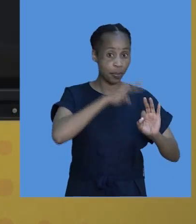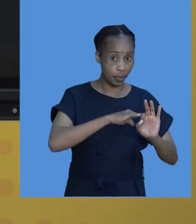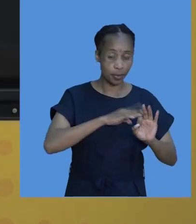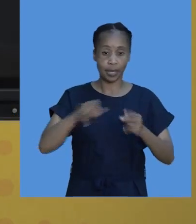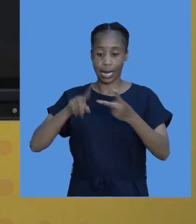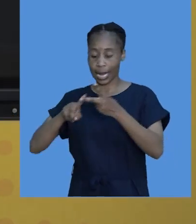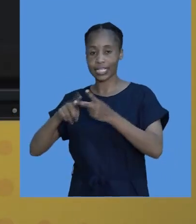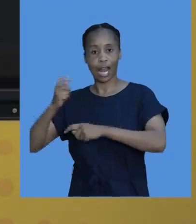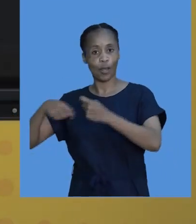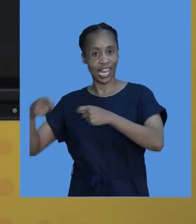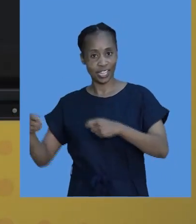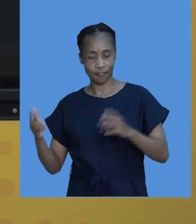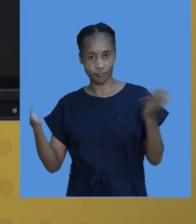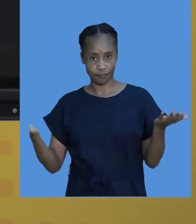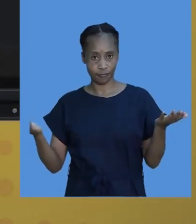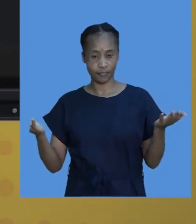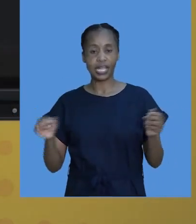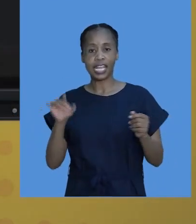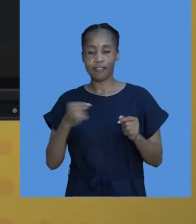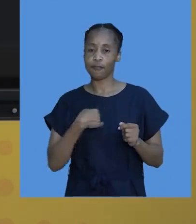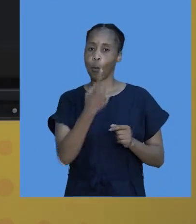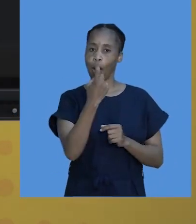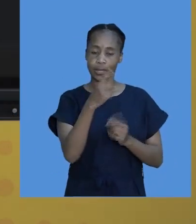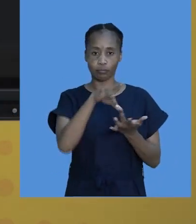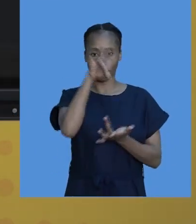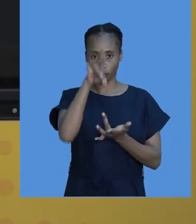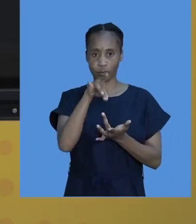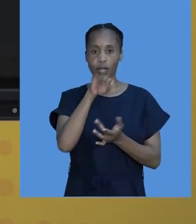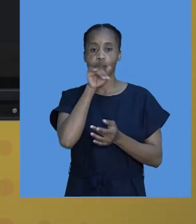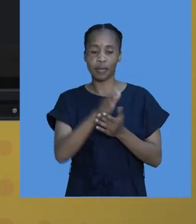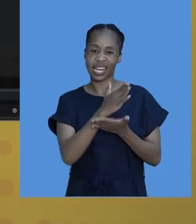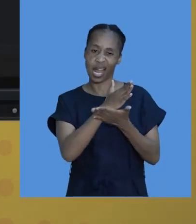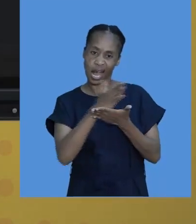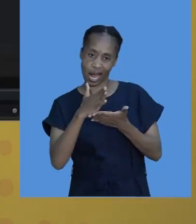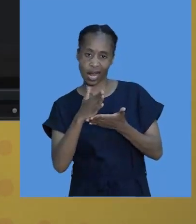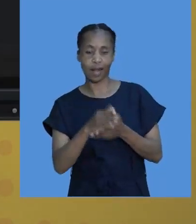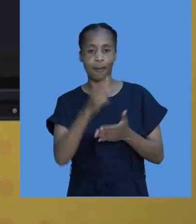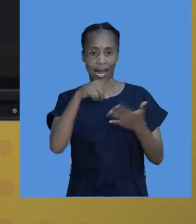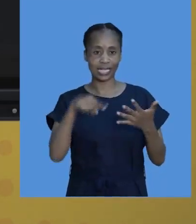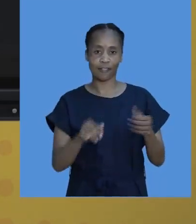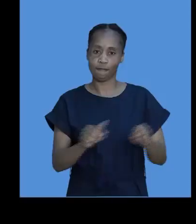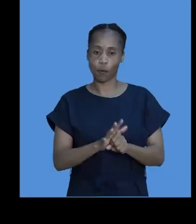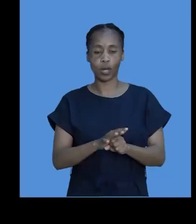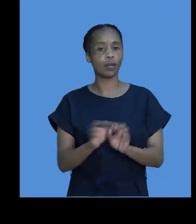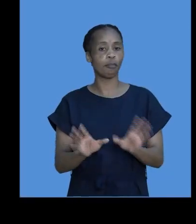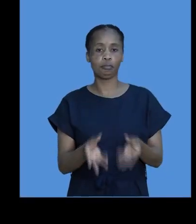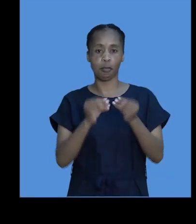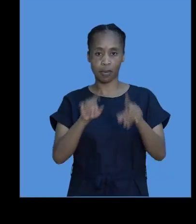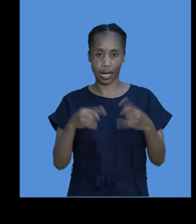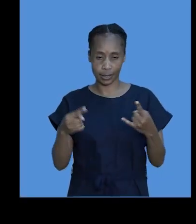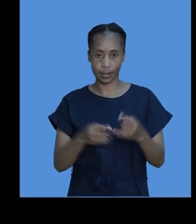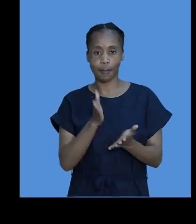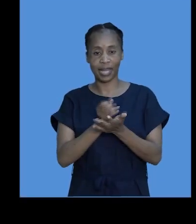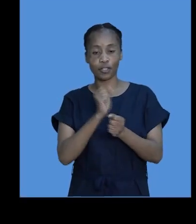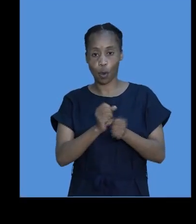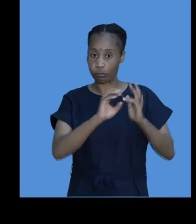tackle allocative inefficiency. If you just tackle one, you are only going to get part marks. You are not going to get full. So make sure you